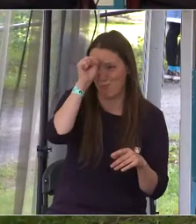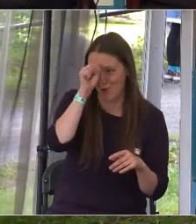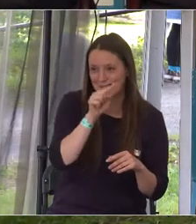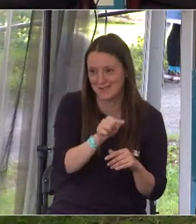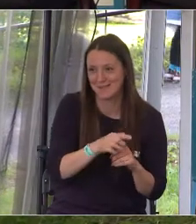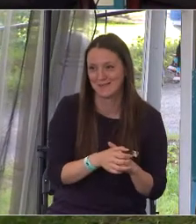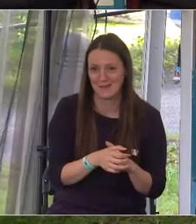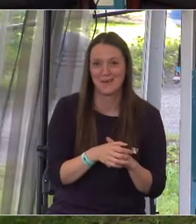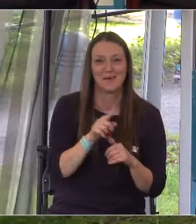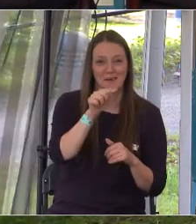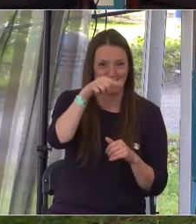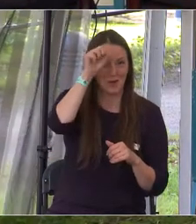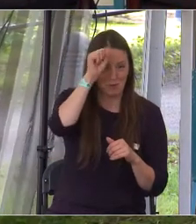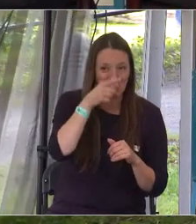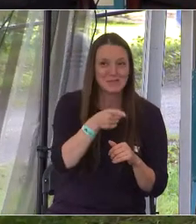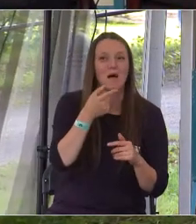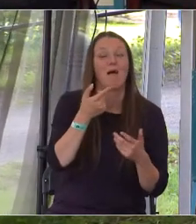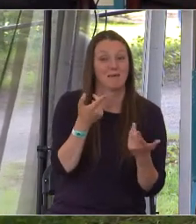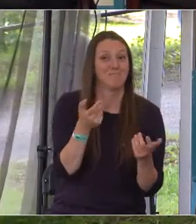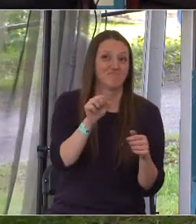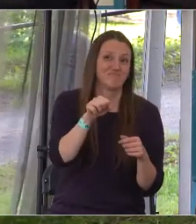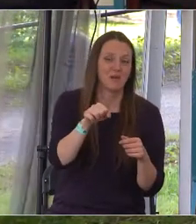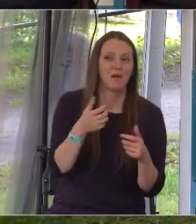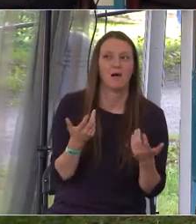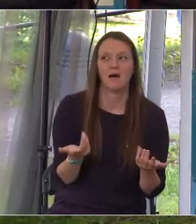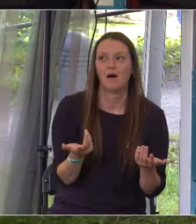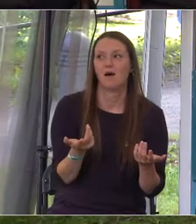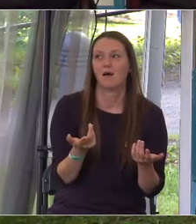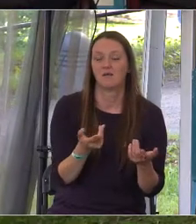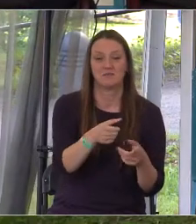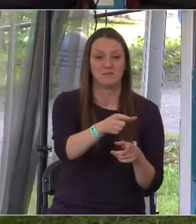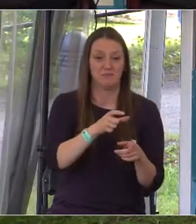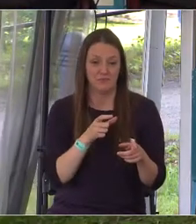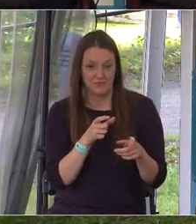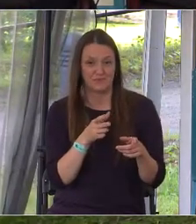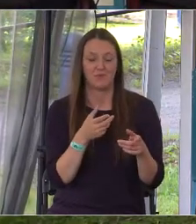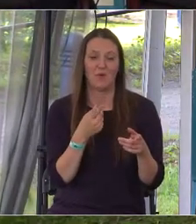But yes, I say, you know, so as has been said, it comes